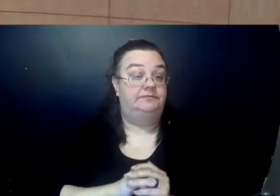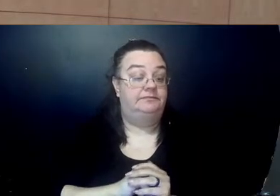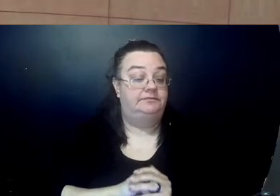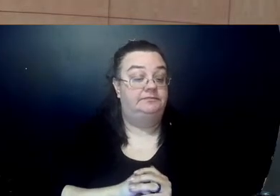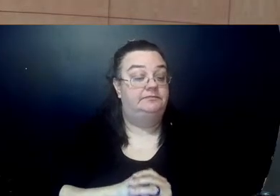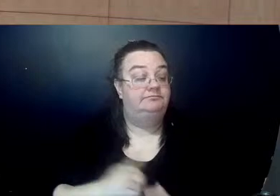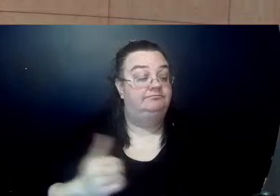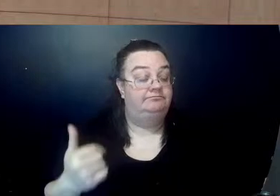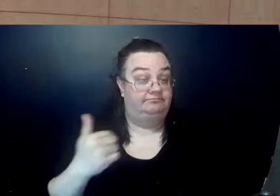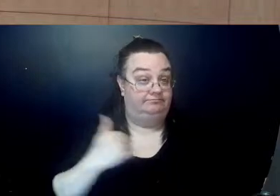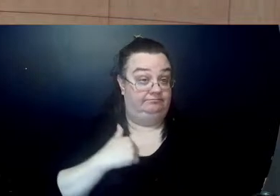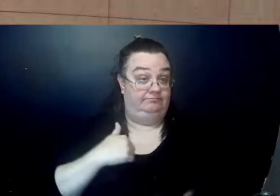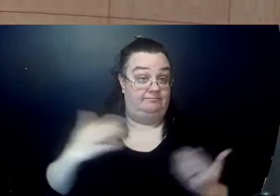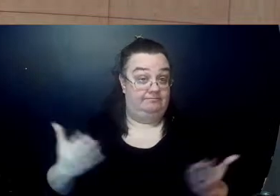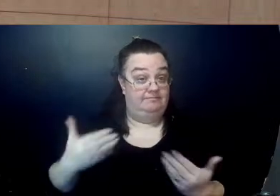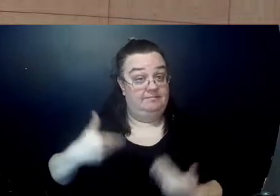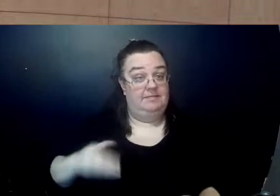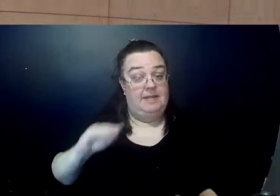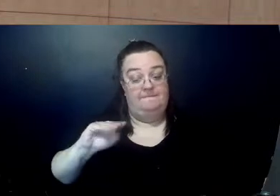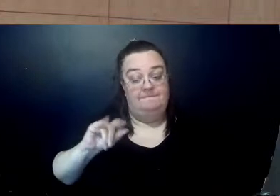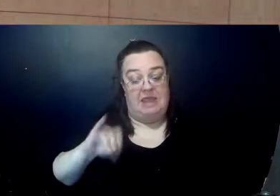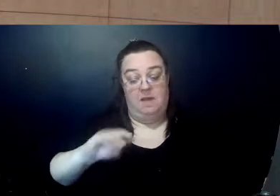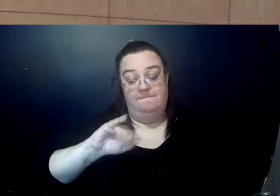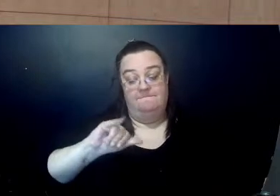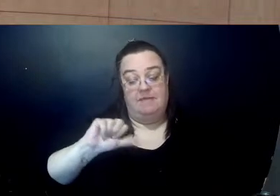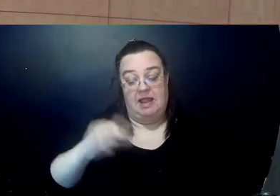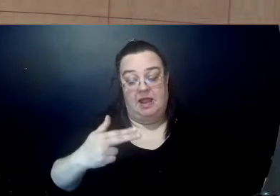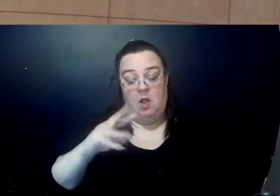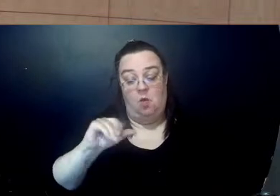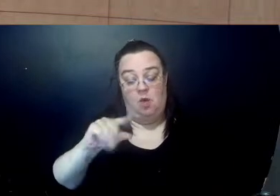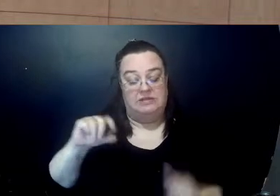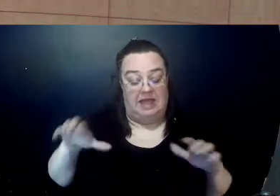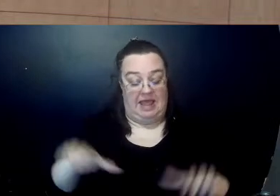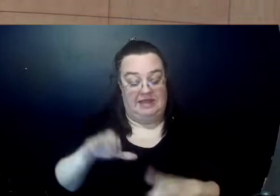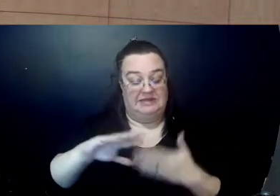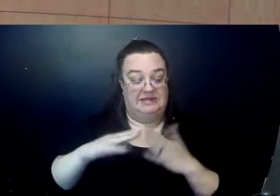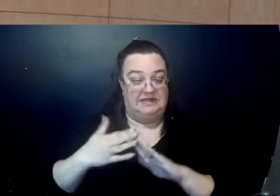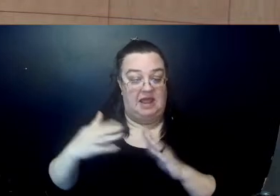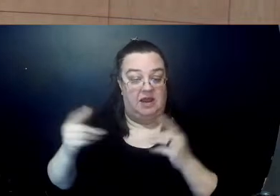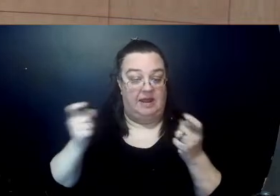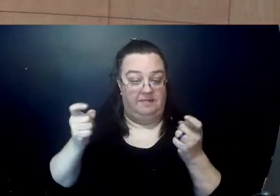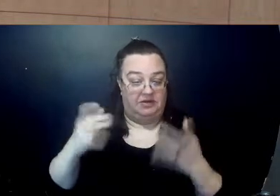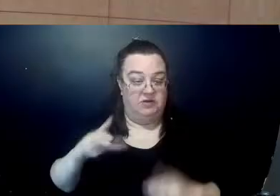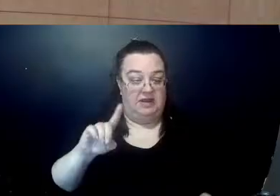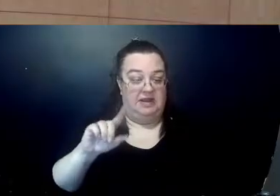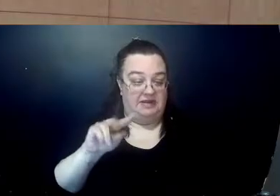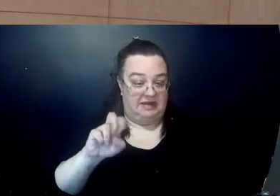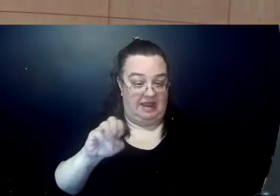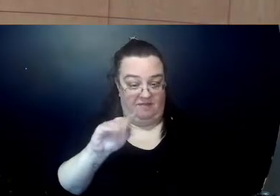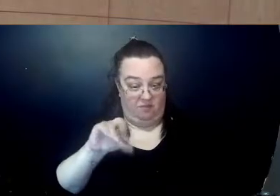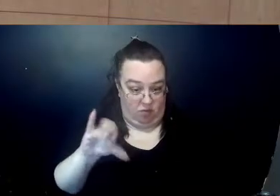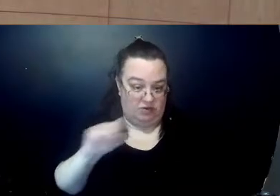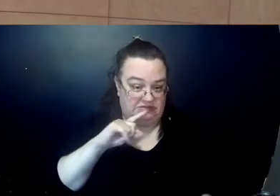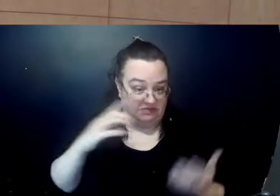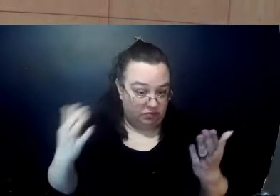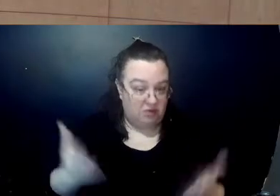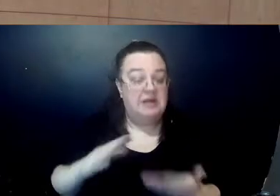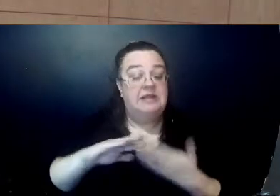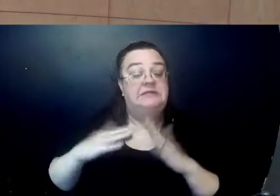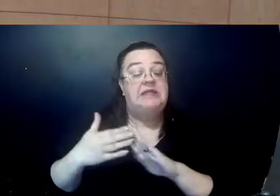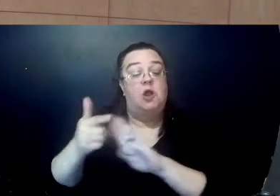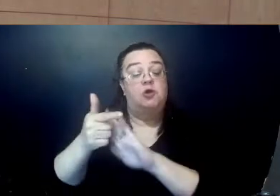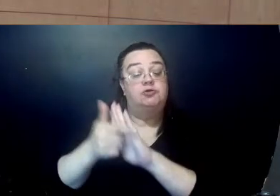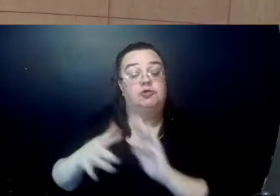I am present. I'm the mayor, Micah Watson. The acting town administrator, Dave Morris, is present. The town attorney,